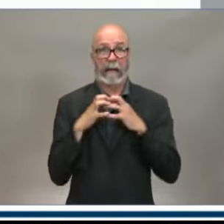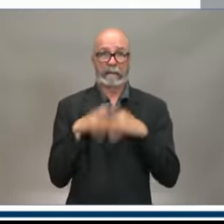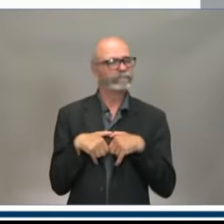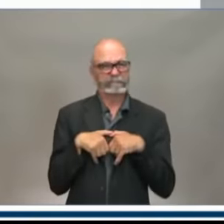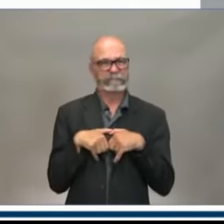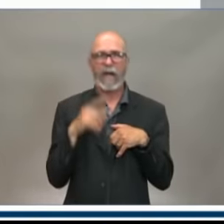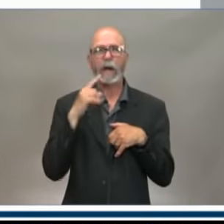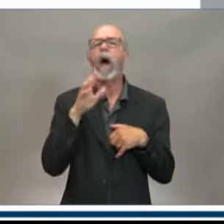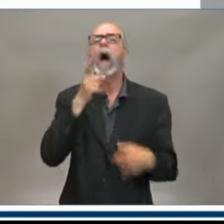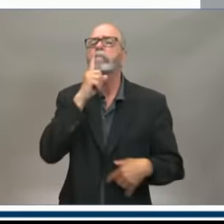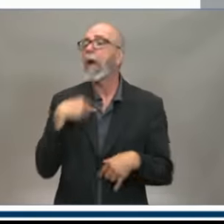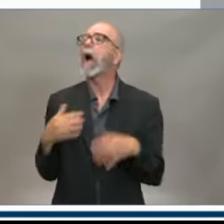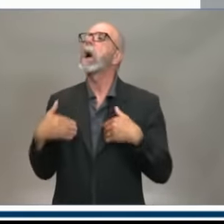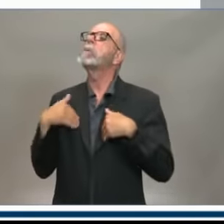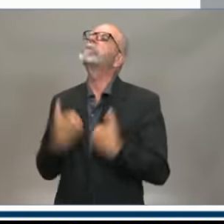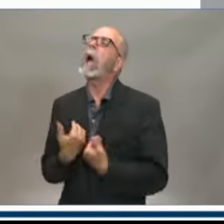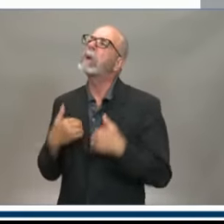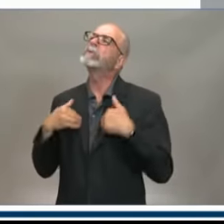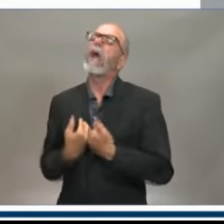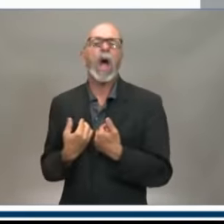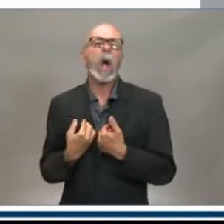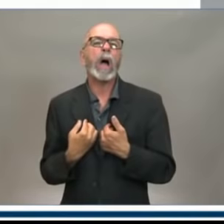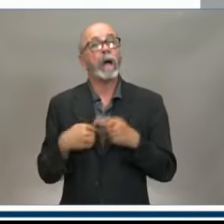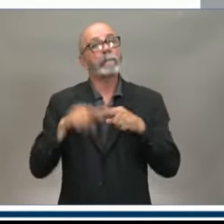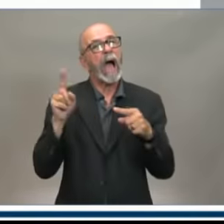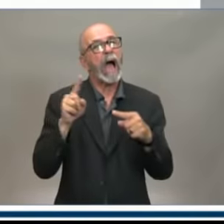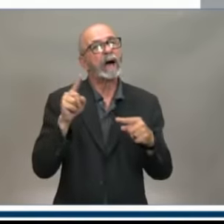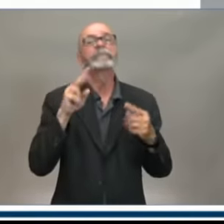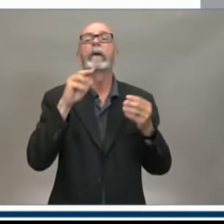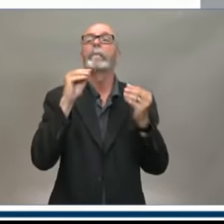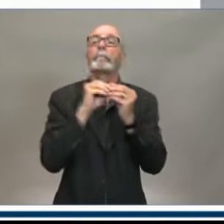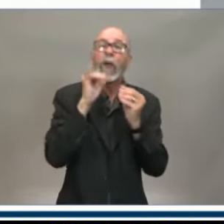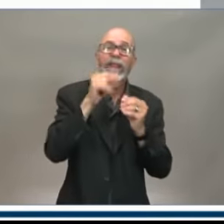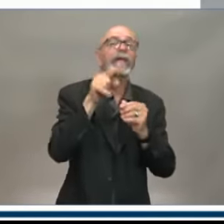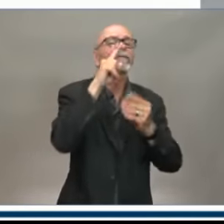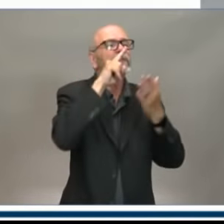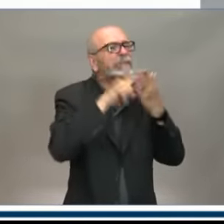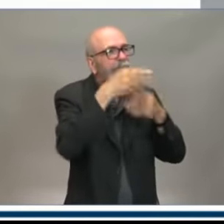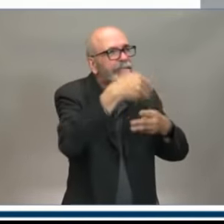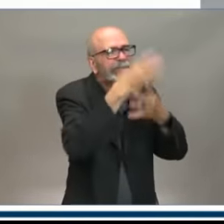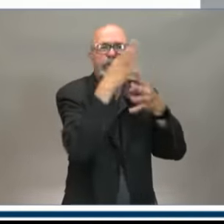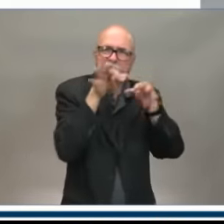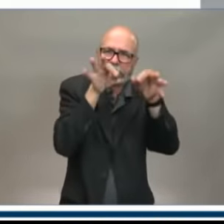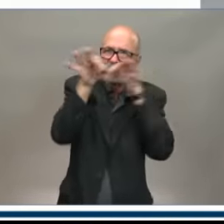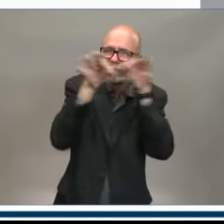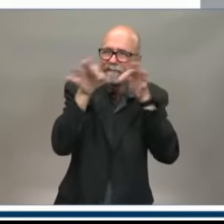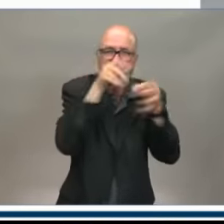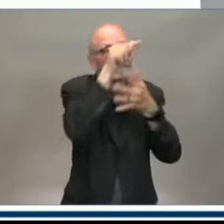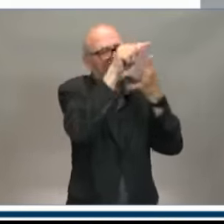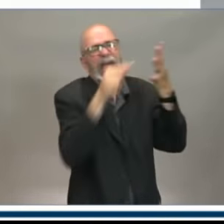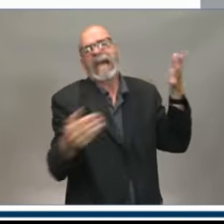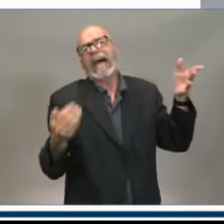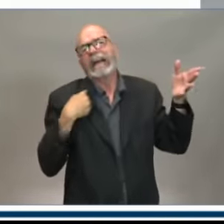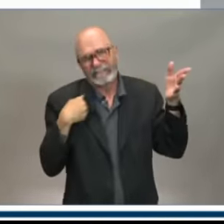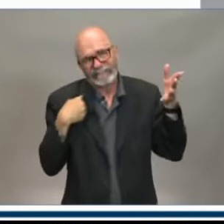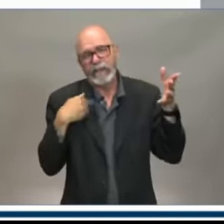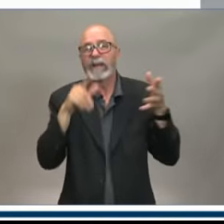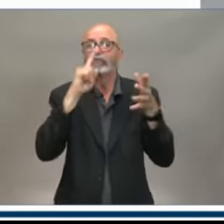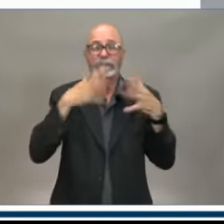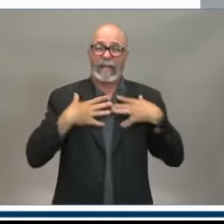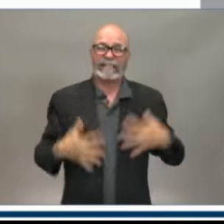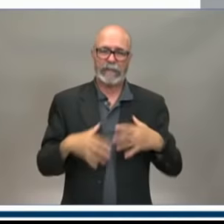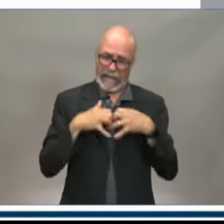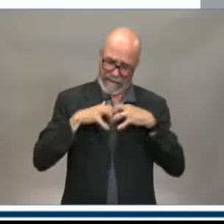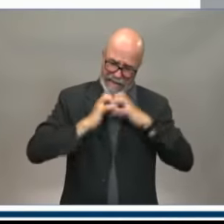We'll continue to monitor the impact as well as what the types of results that we're getting from this over the